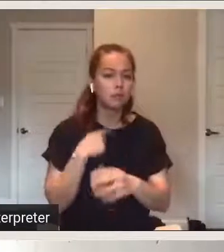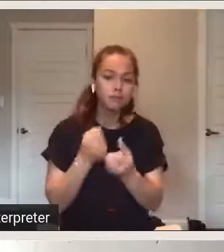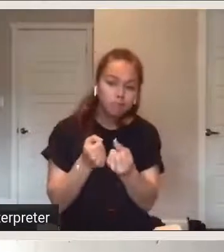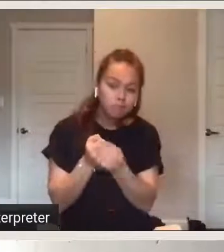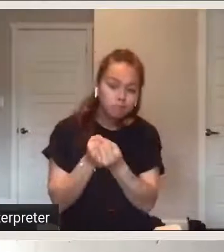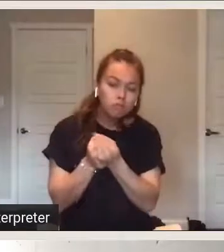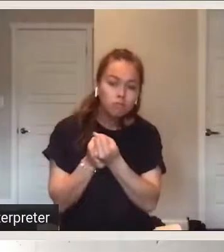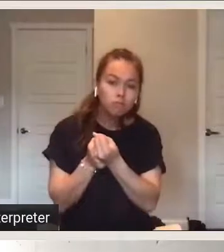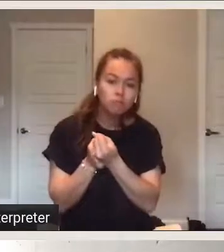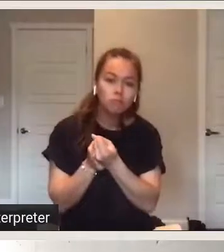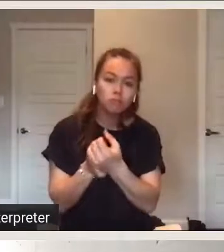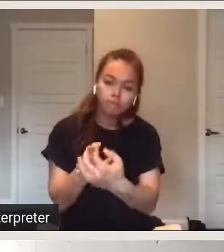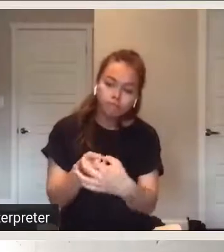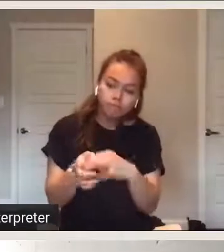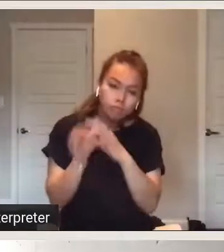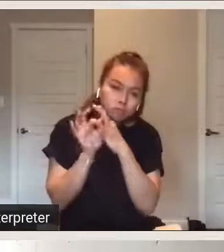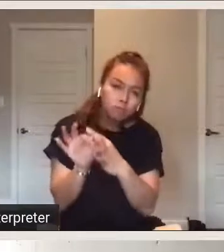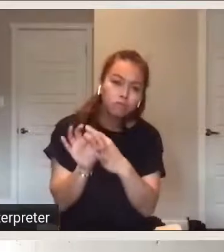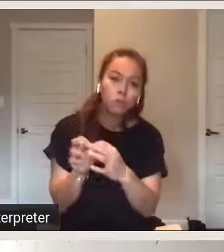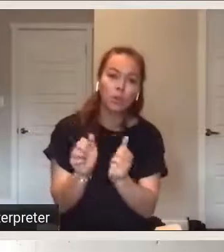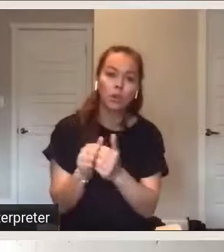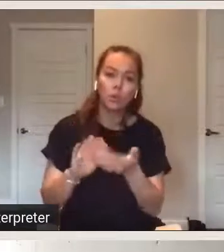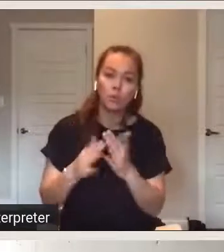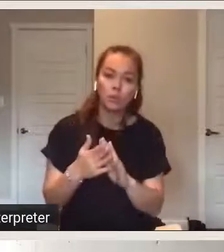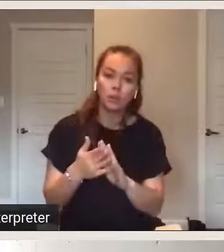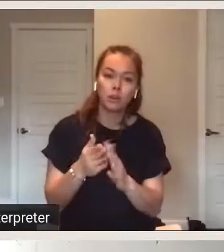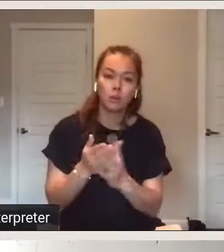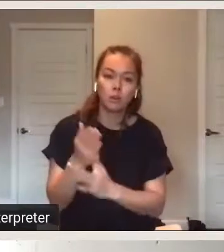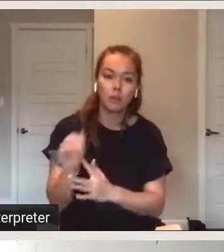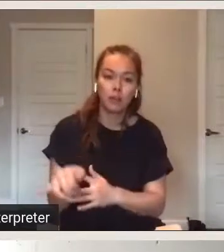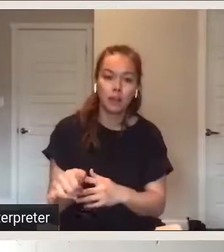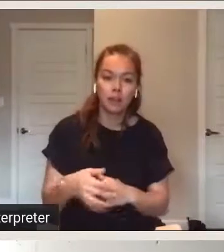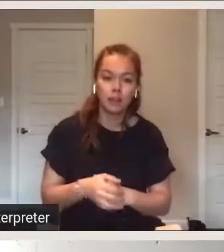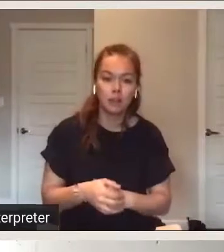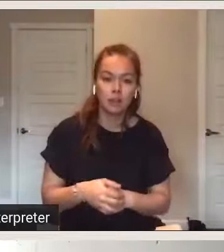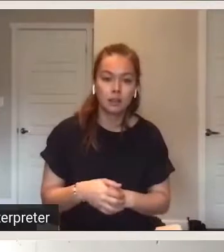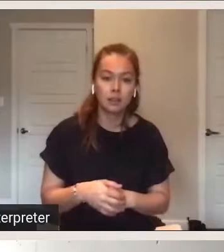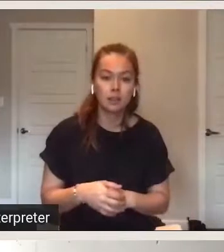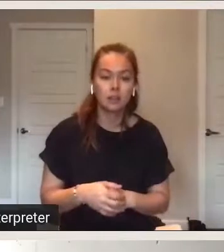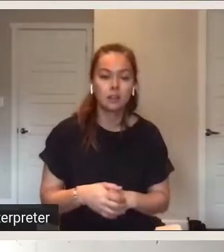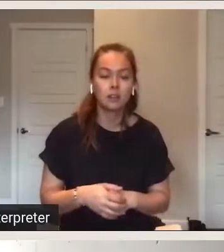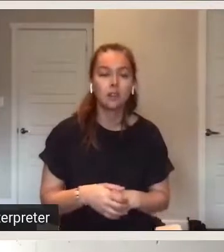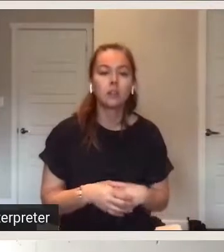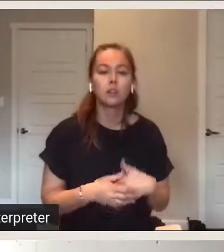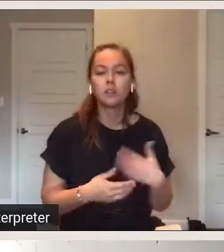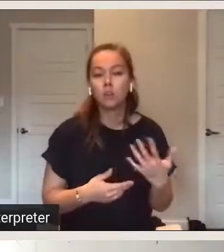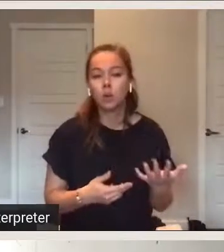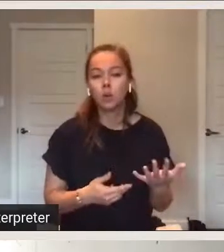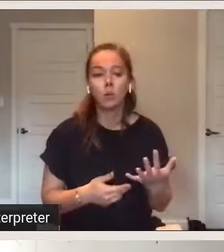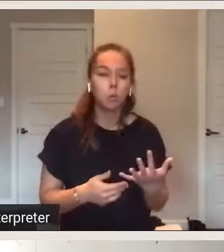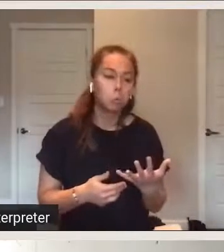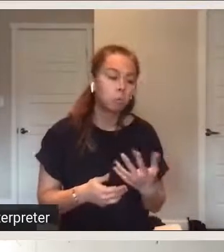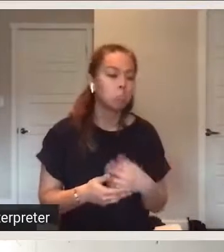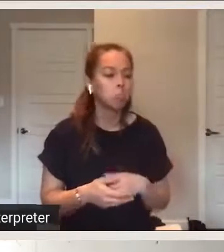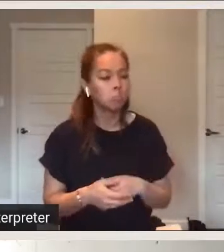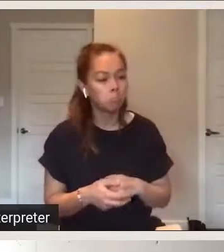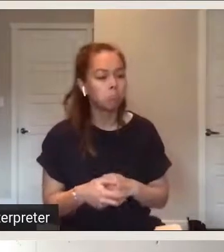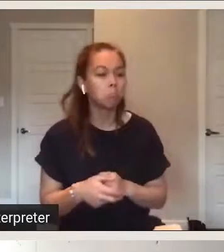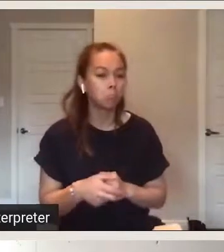connect with community that way, just for like as a Filipina filmmaker, and